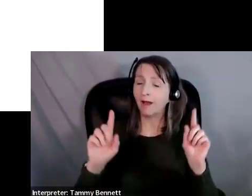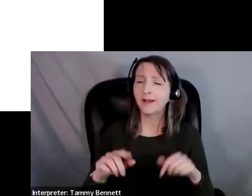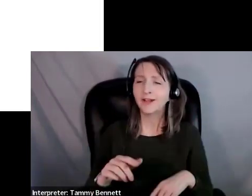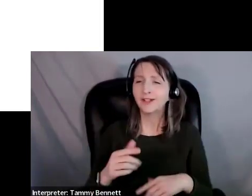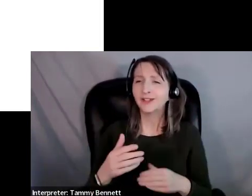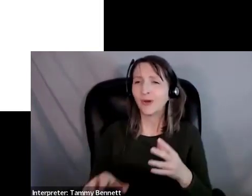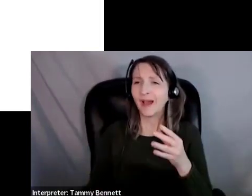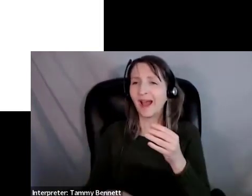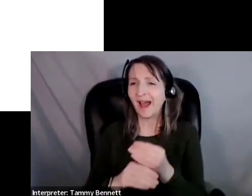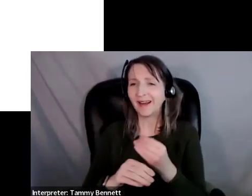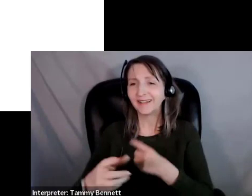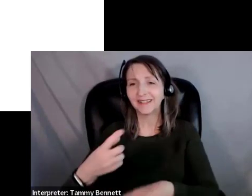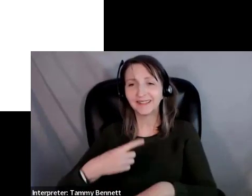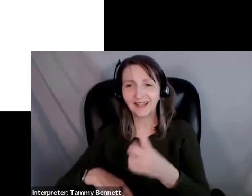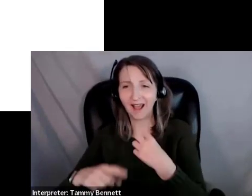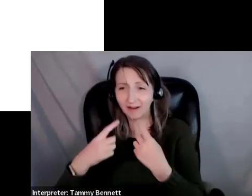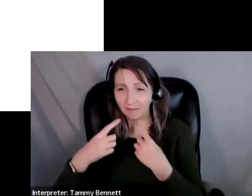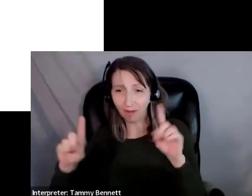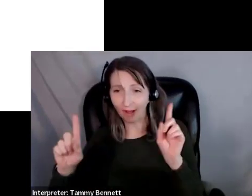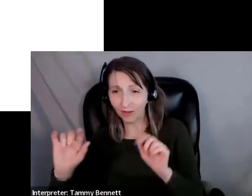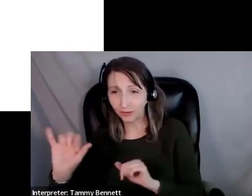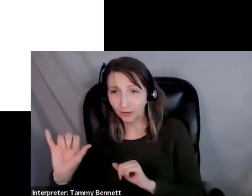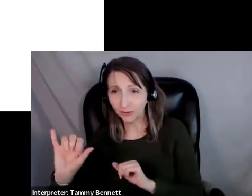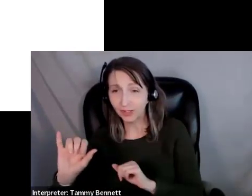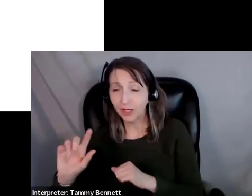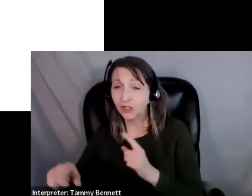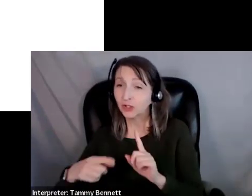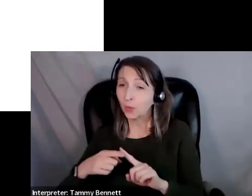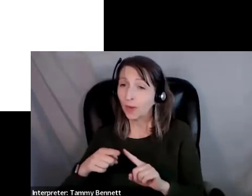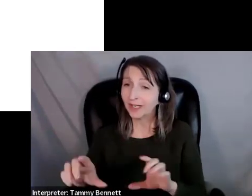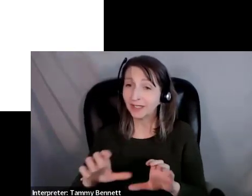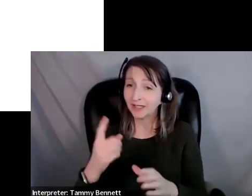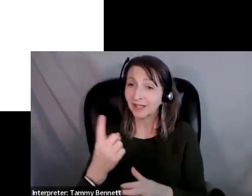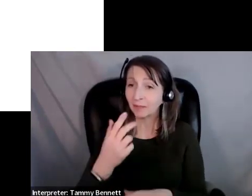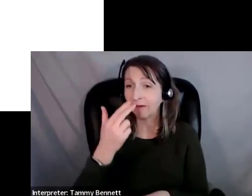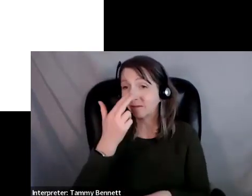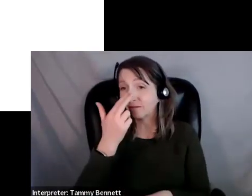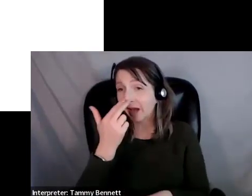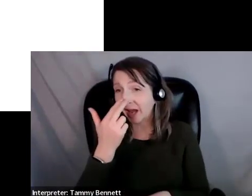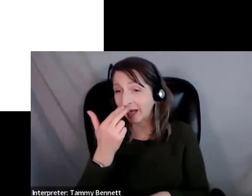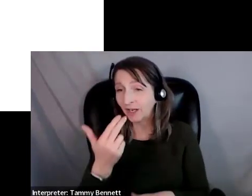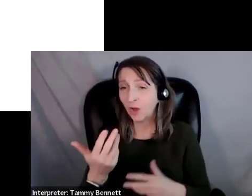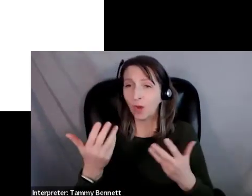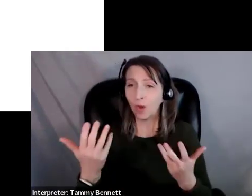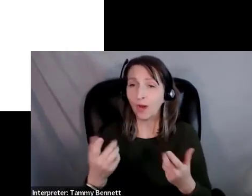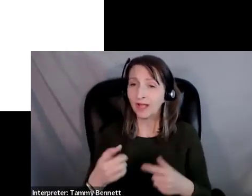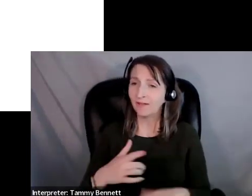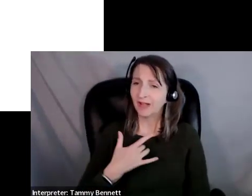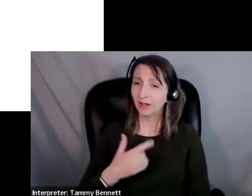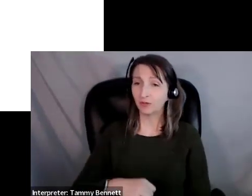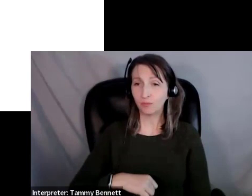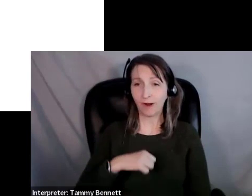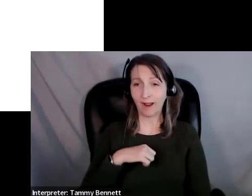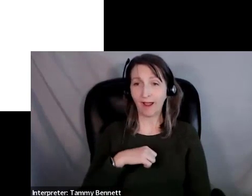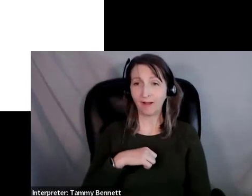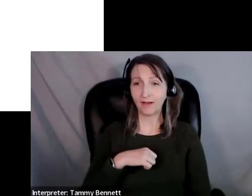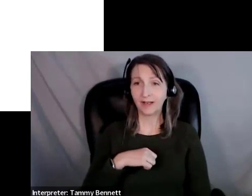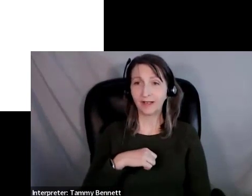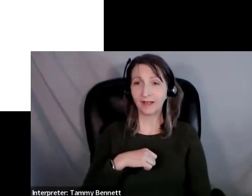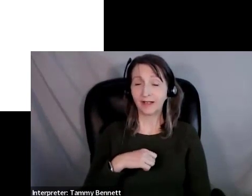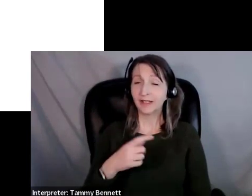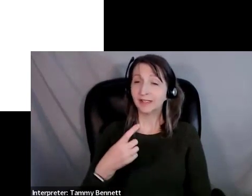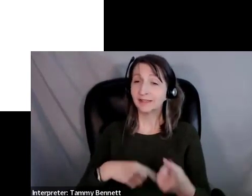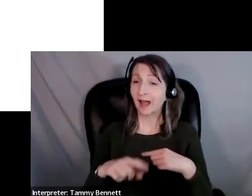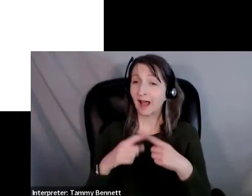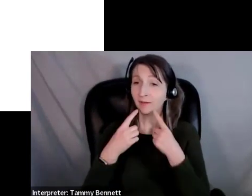paw sign on his device. So when he does something really funny, or when he does something that he's very proud of, he will, he won't sign